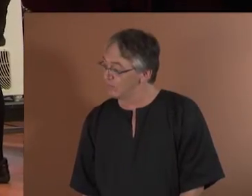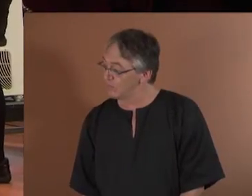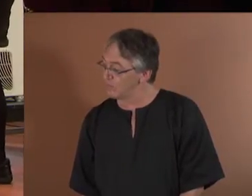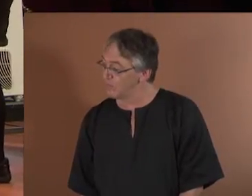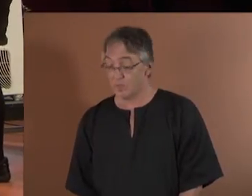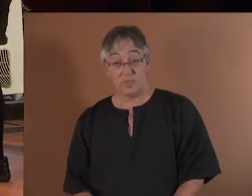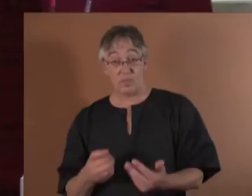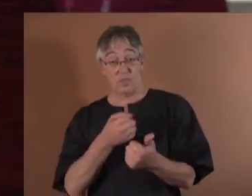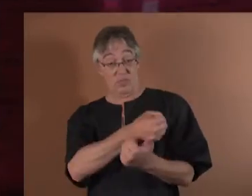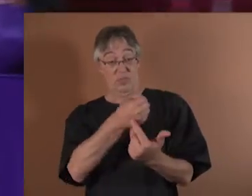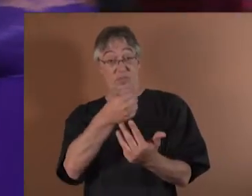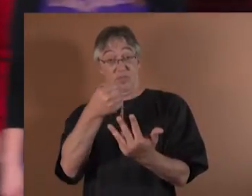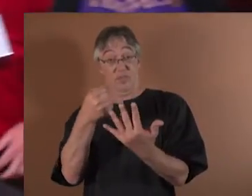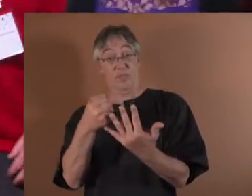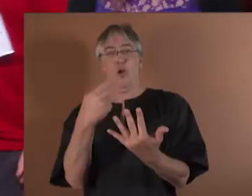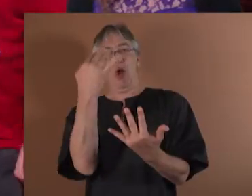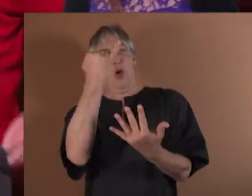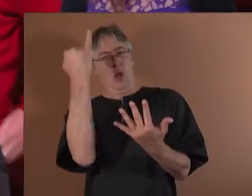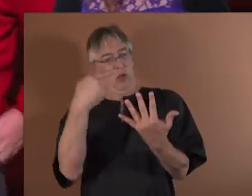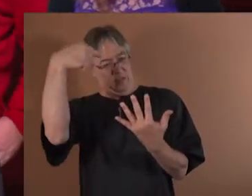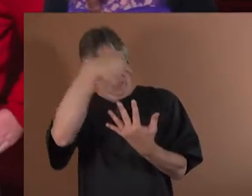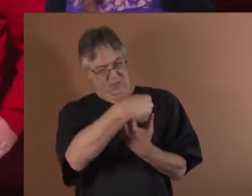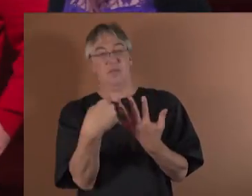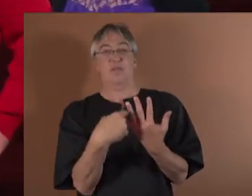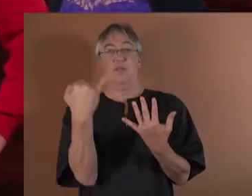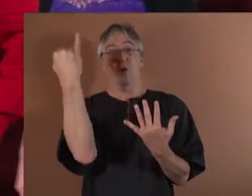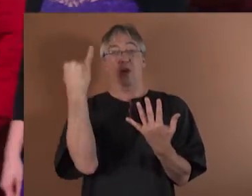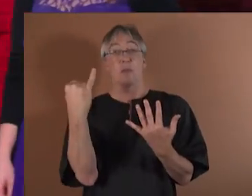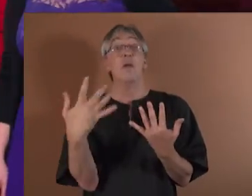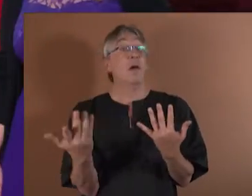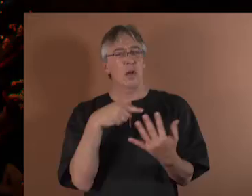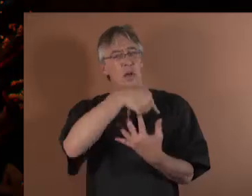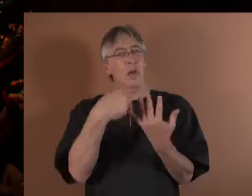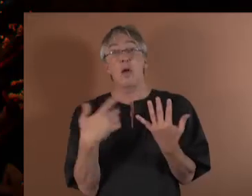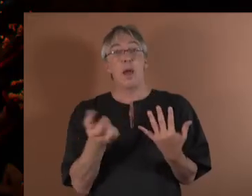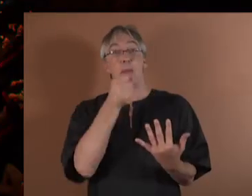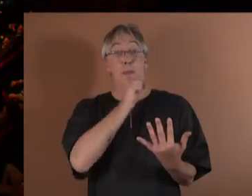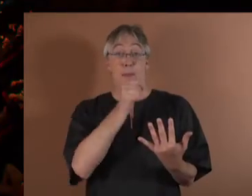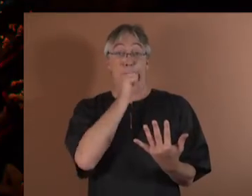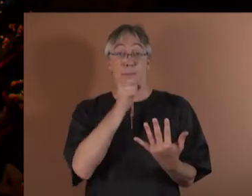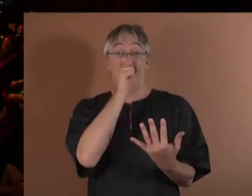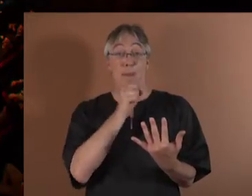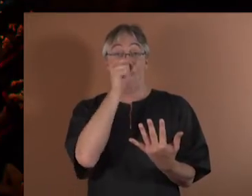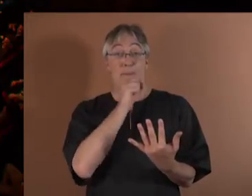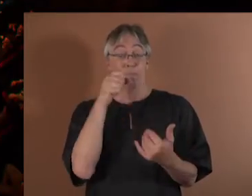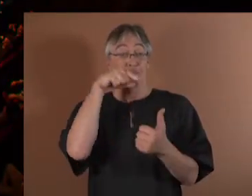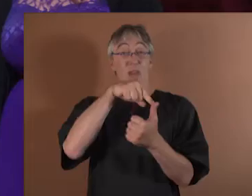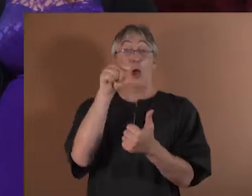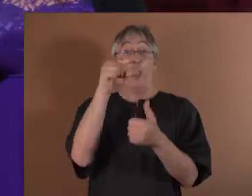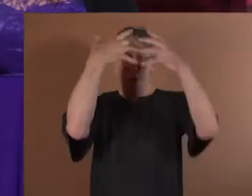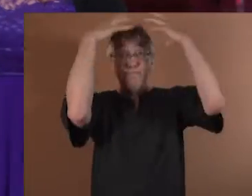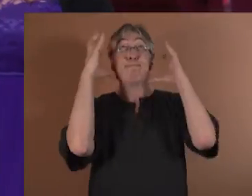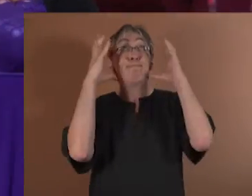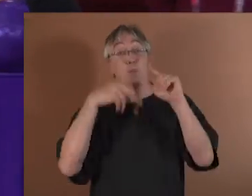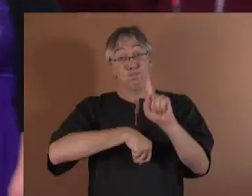This is the art piece. It's ice cream. This is Gagarin. You get